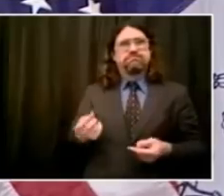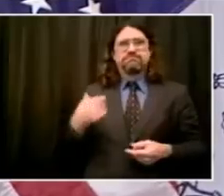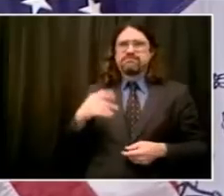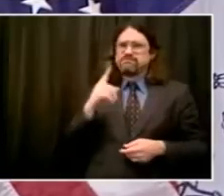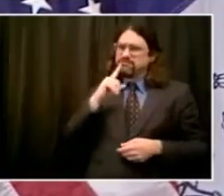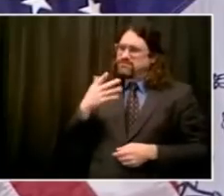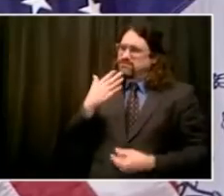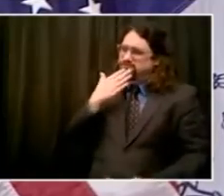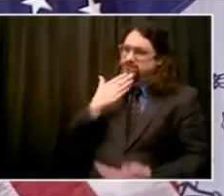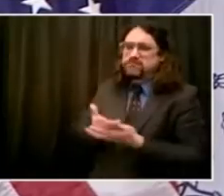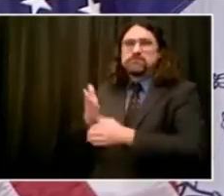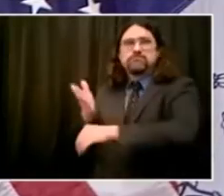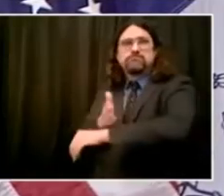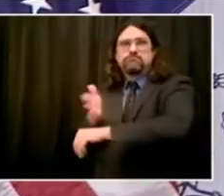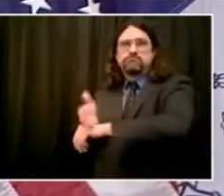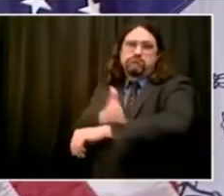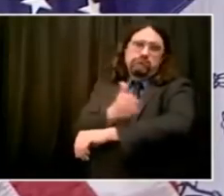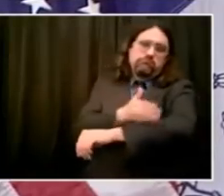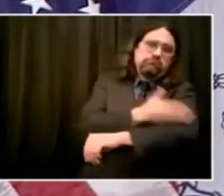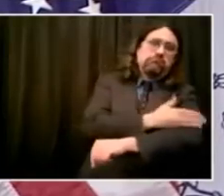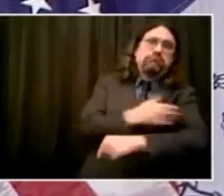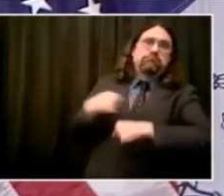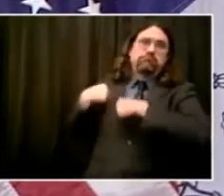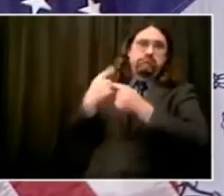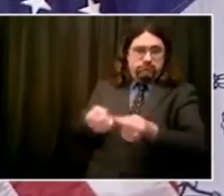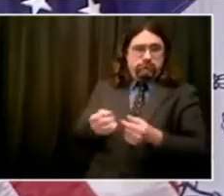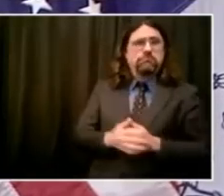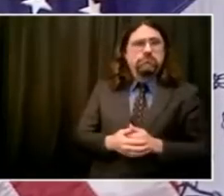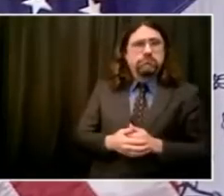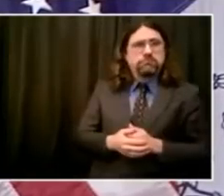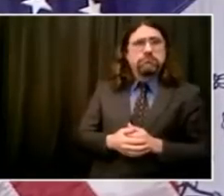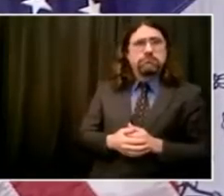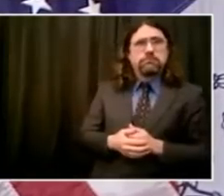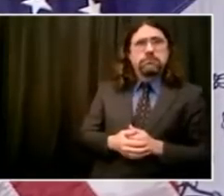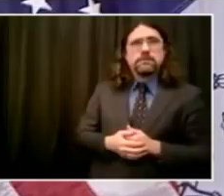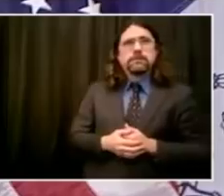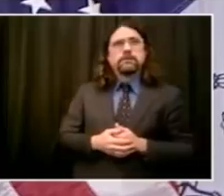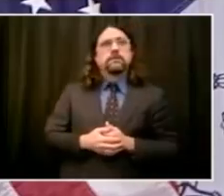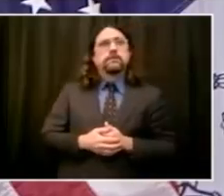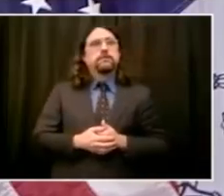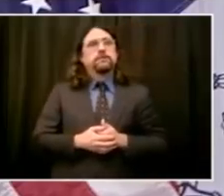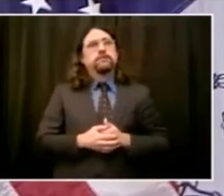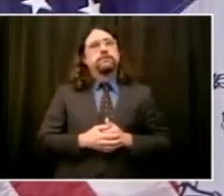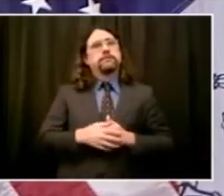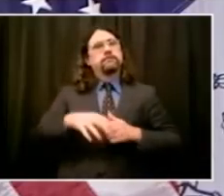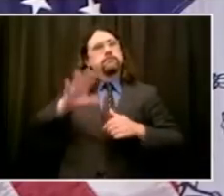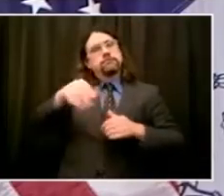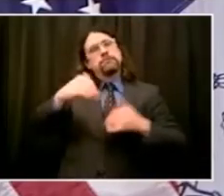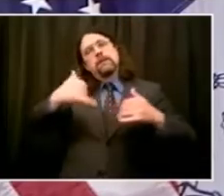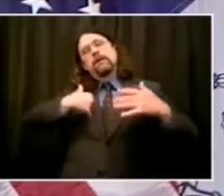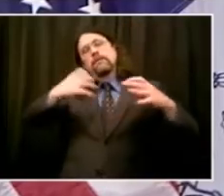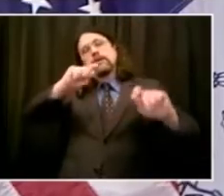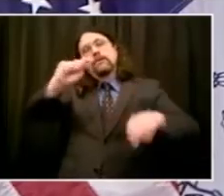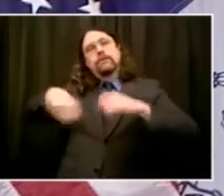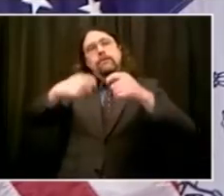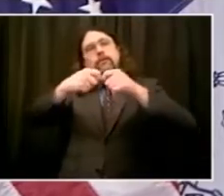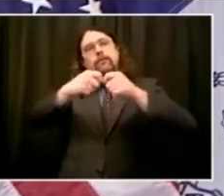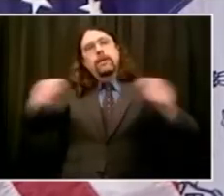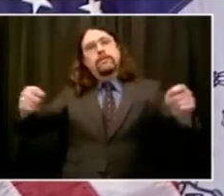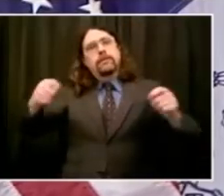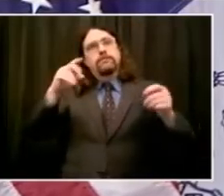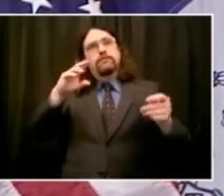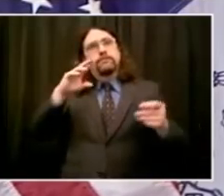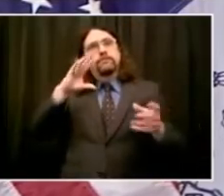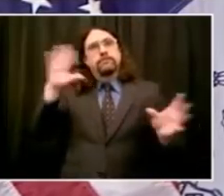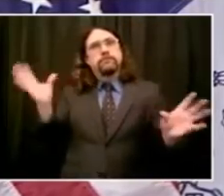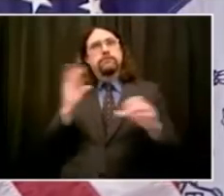moment about our seniors. And this is the simplest message, which is remember the seniors in your life.